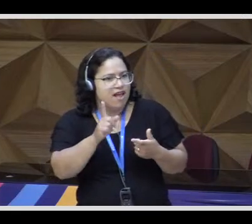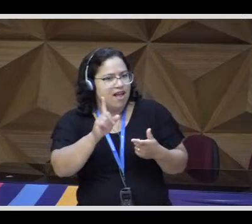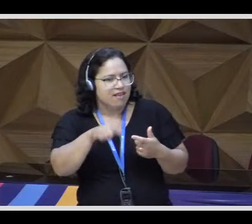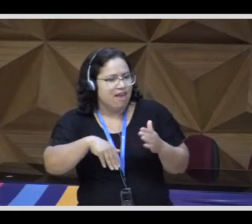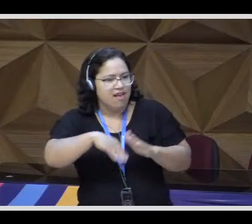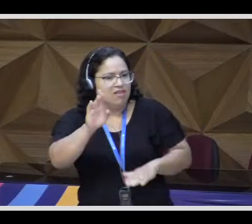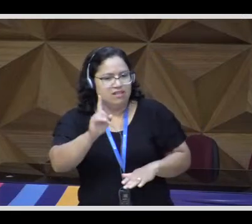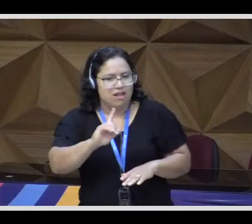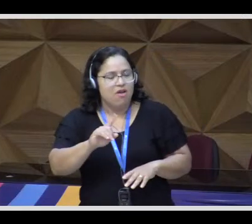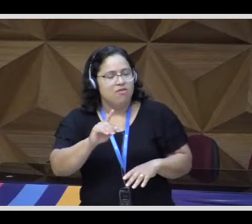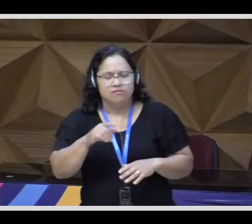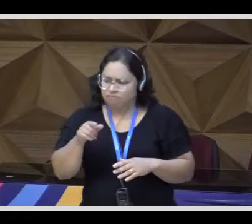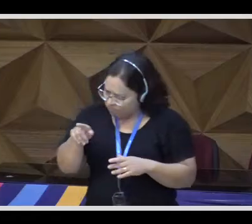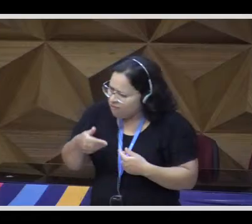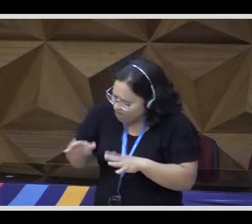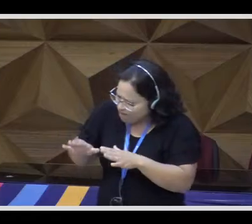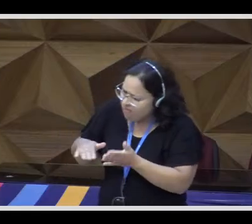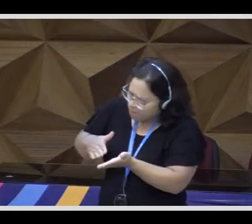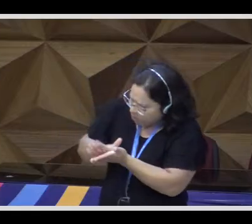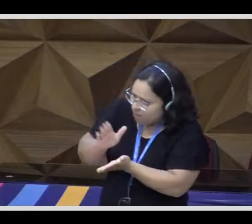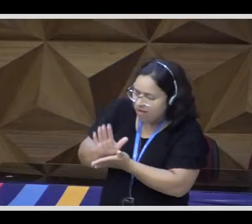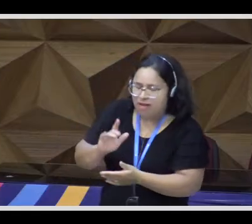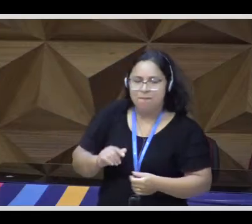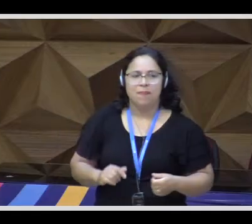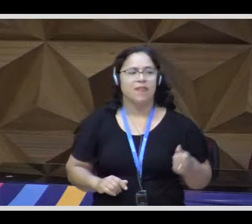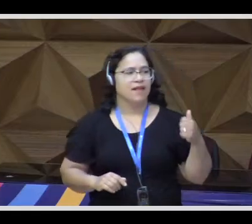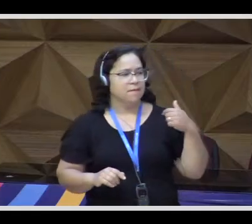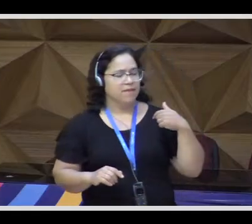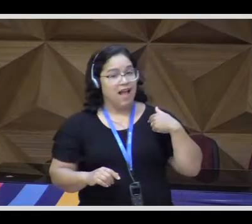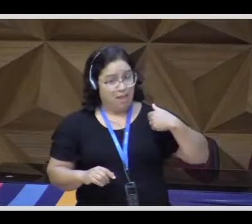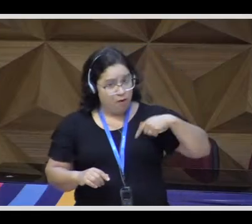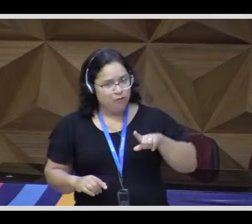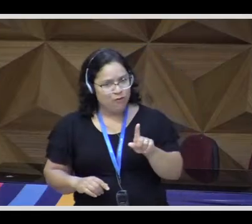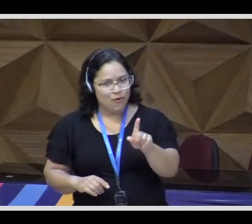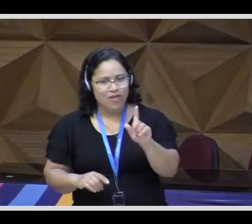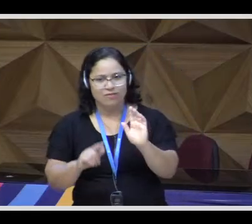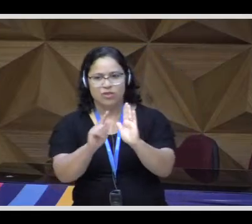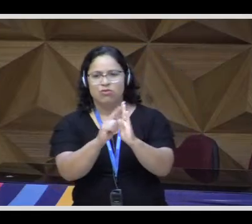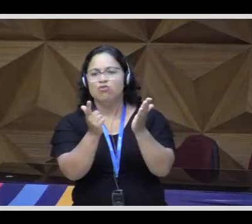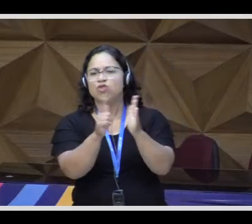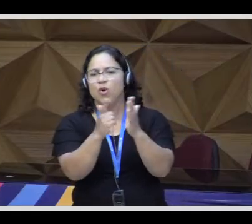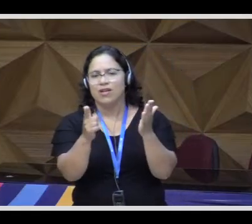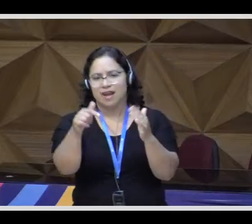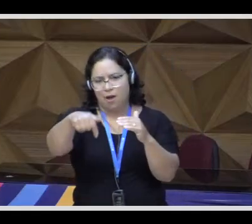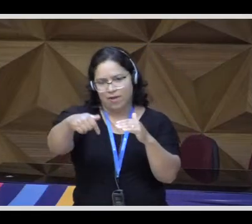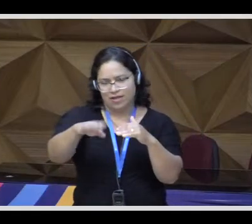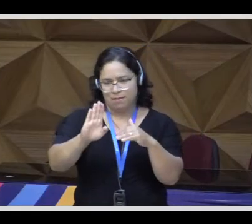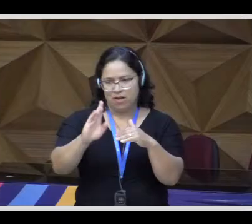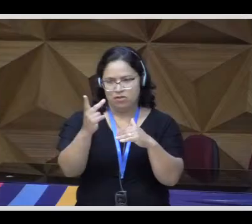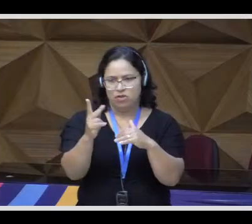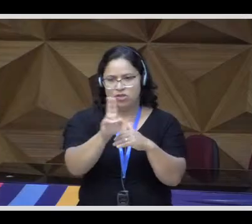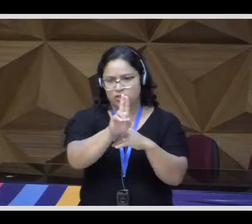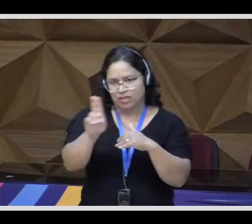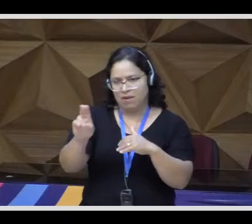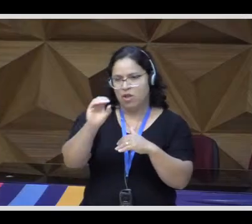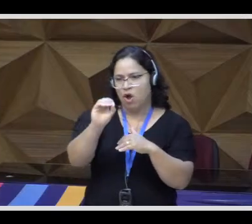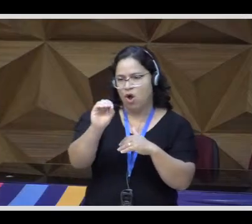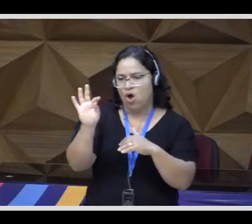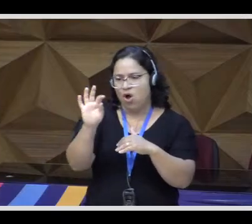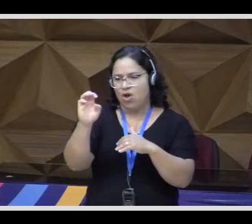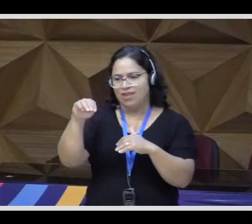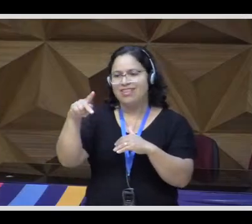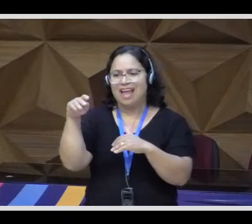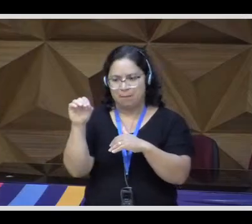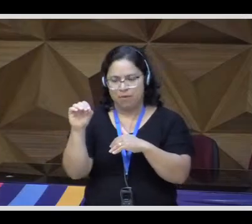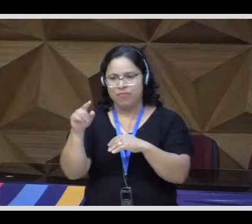publish. So I went to a local newspaper here in Belo Horizonte called O Tempo, and I asked them, do you